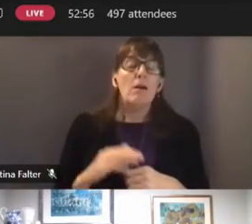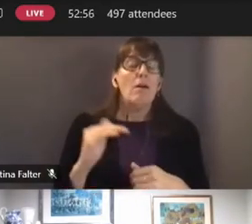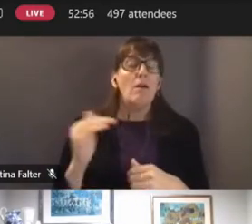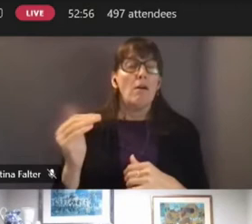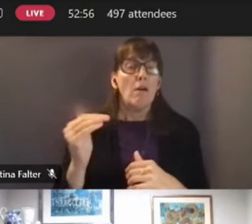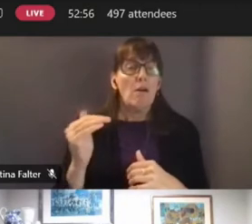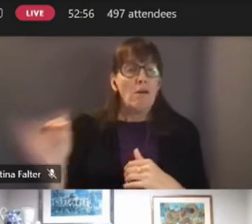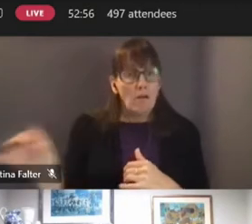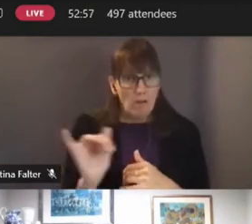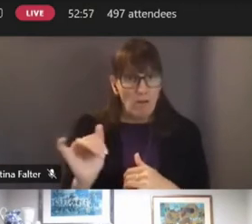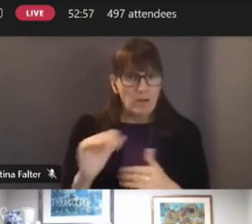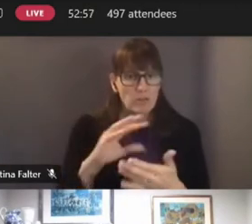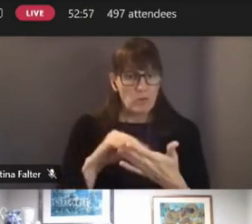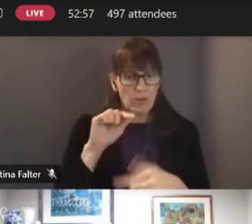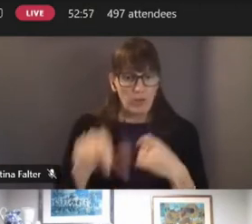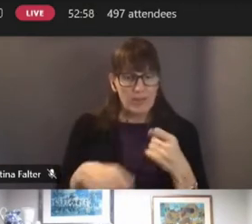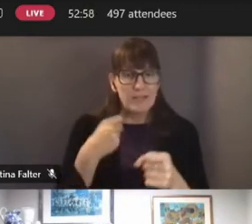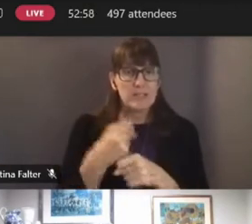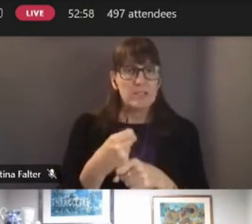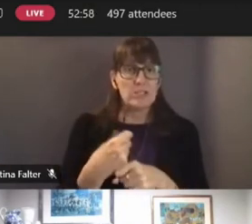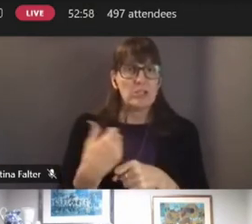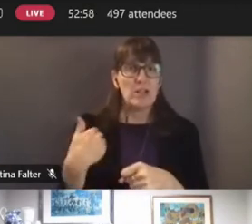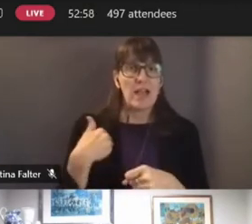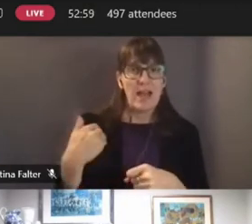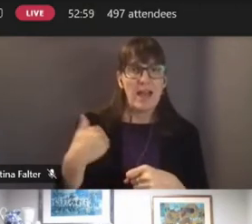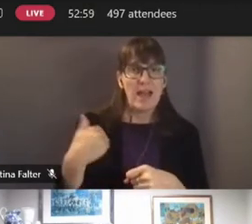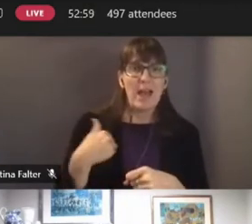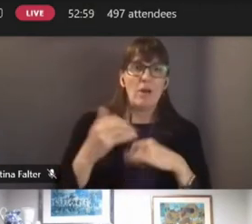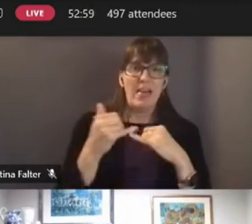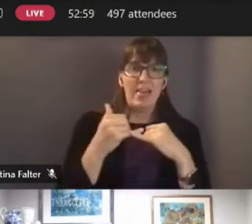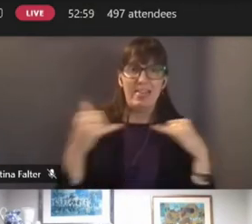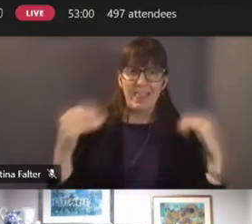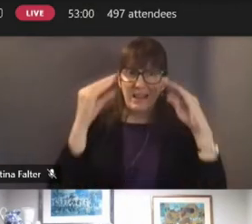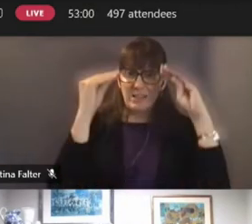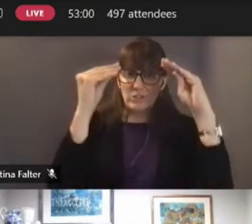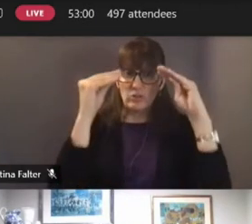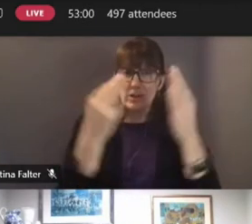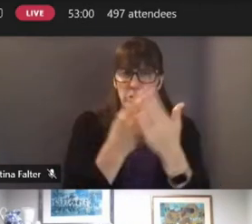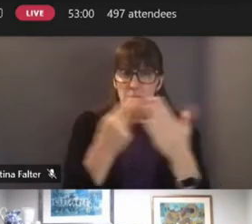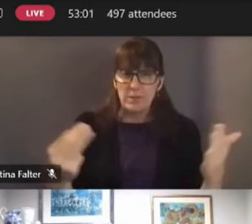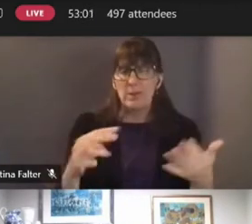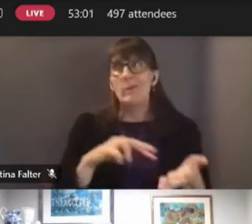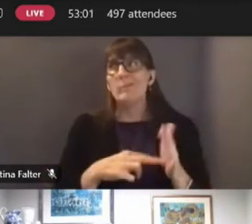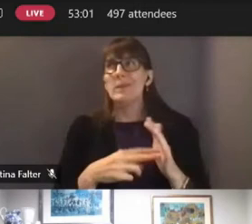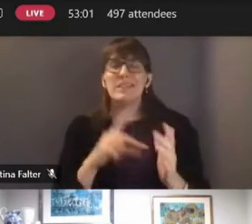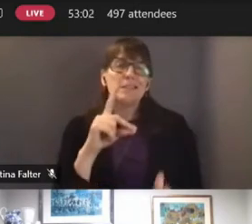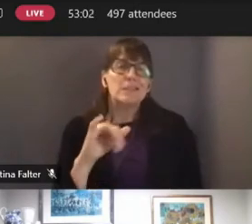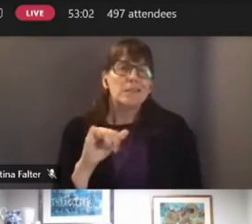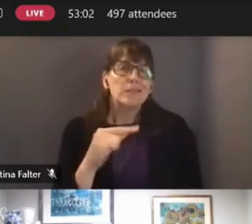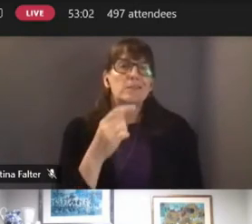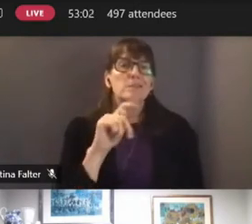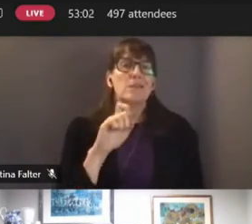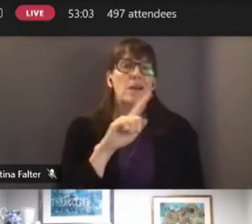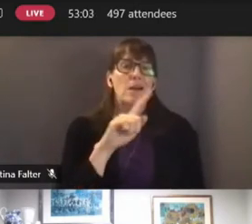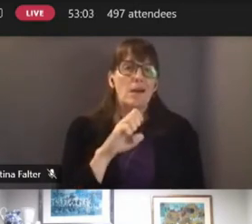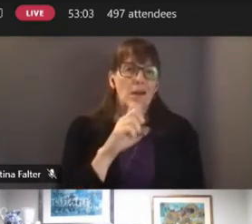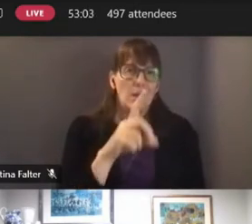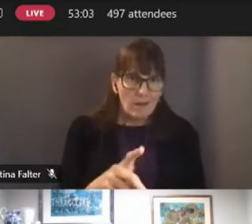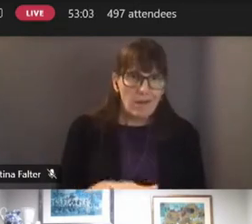this year that having digitized instructional material, in other words, instructional material that has a digital component to